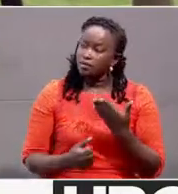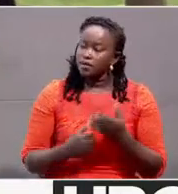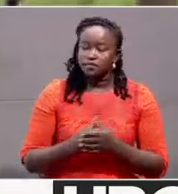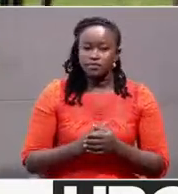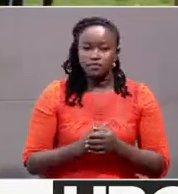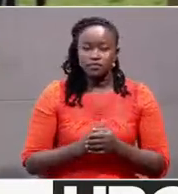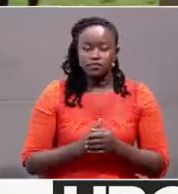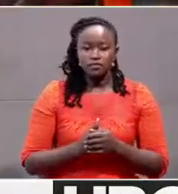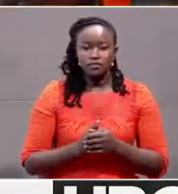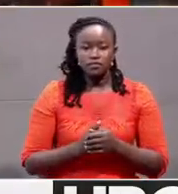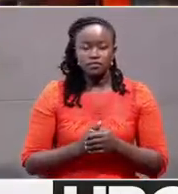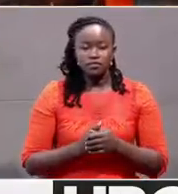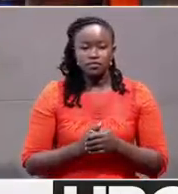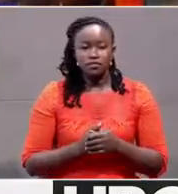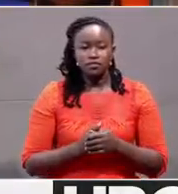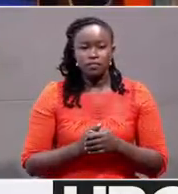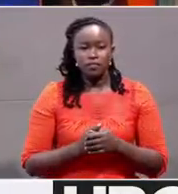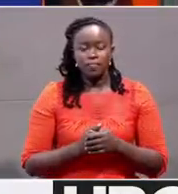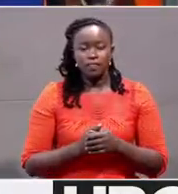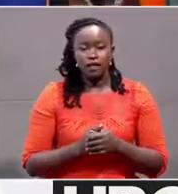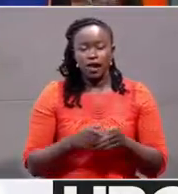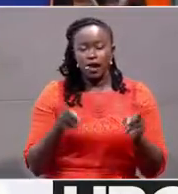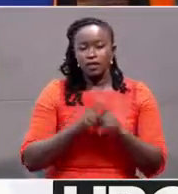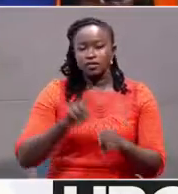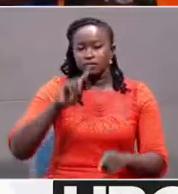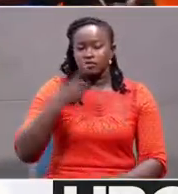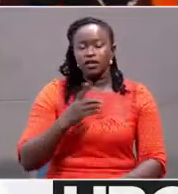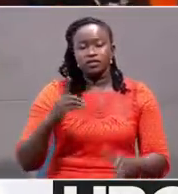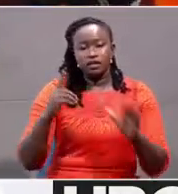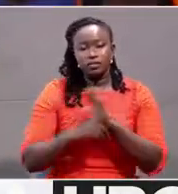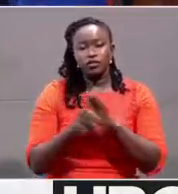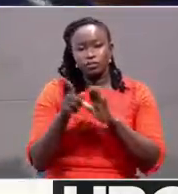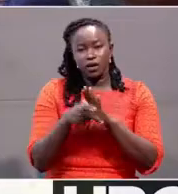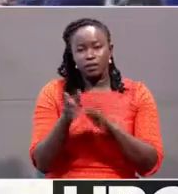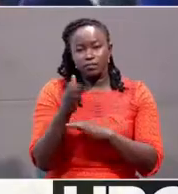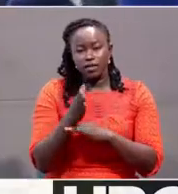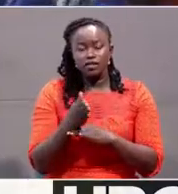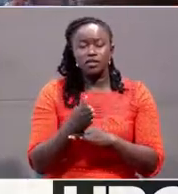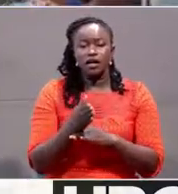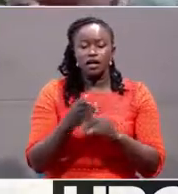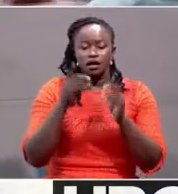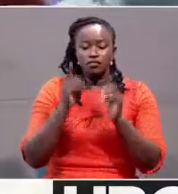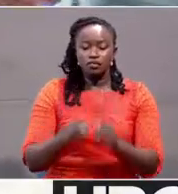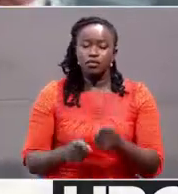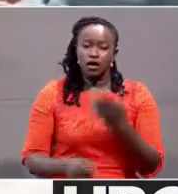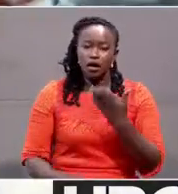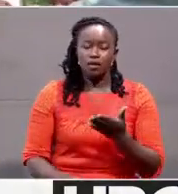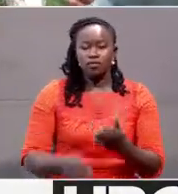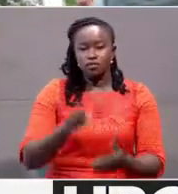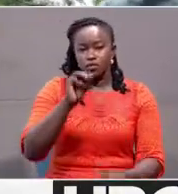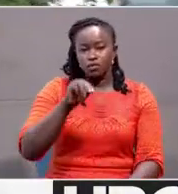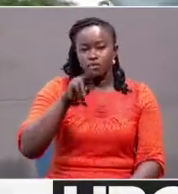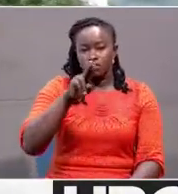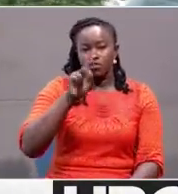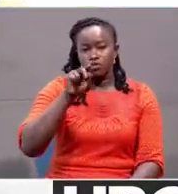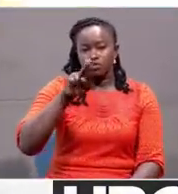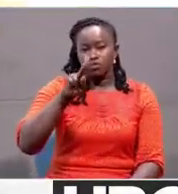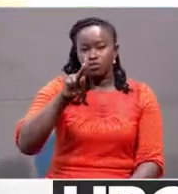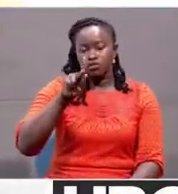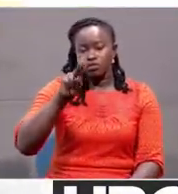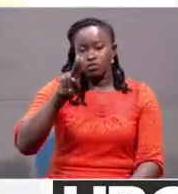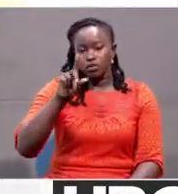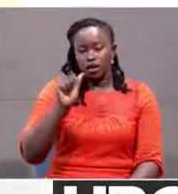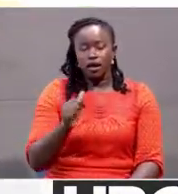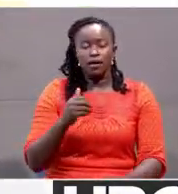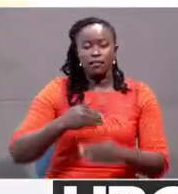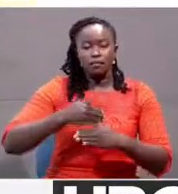that was carried forward as First Deputy Prime Minister Rebecca Kadaga arrived at Mutukula border point. And it